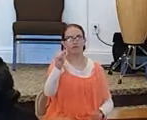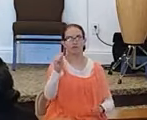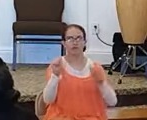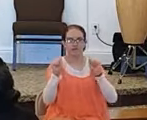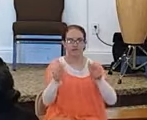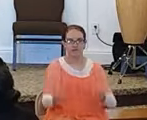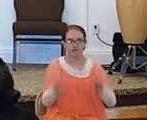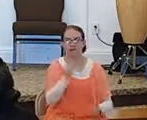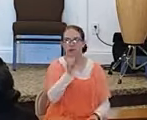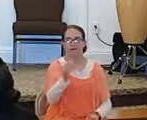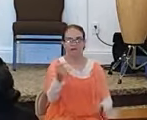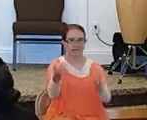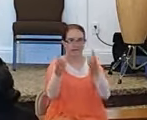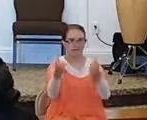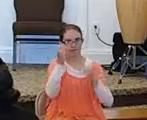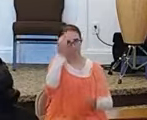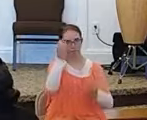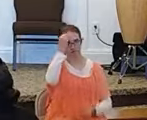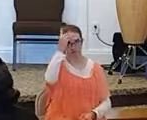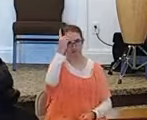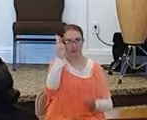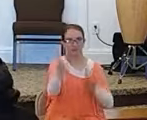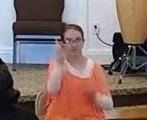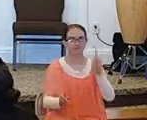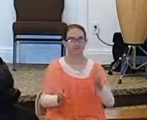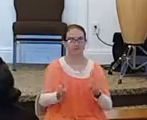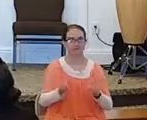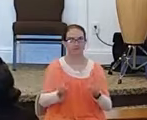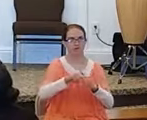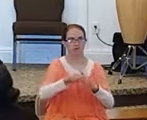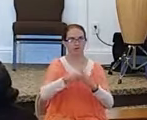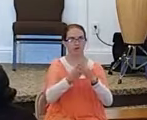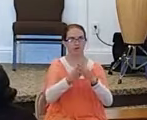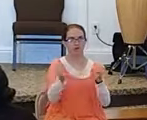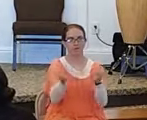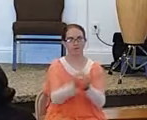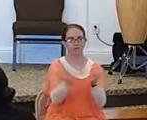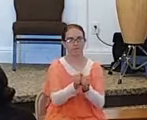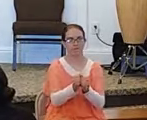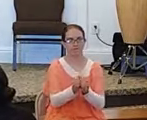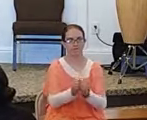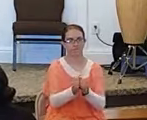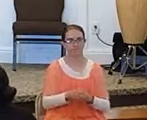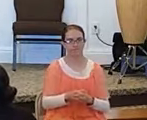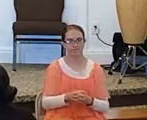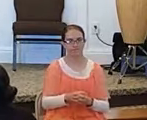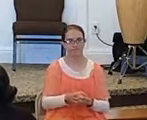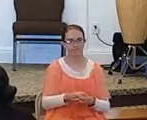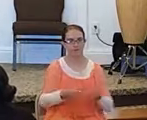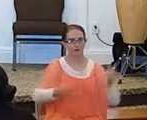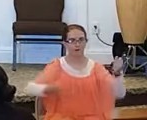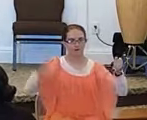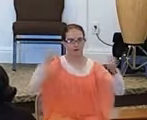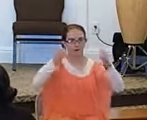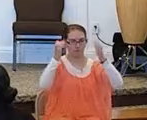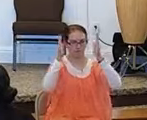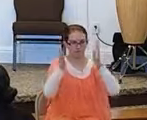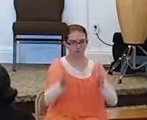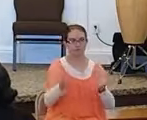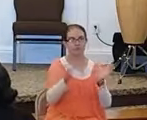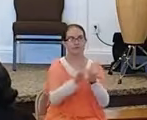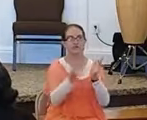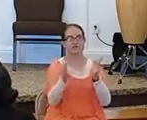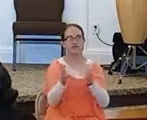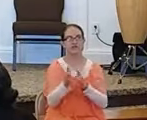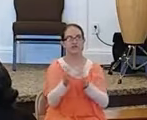Hallelujah. You understand these guys that we started this with today? Amen. These apostles, these disciples of